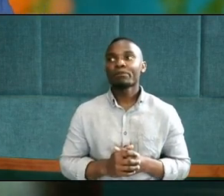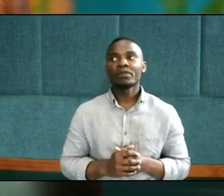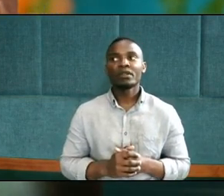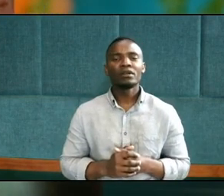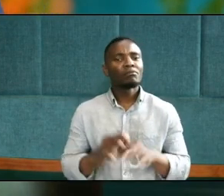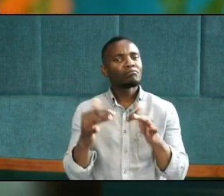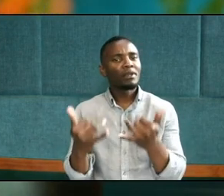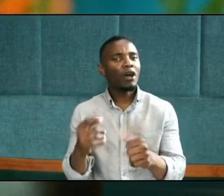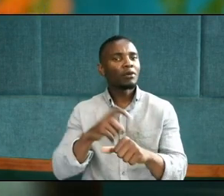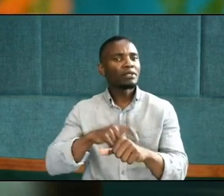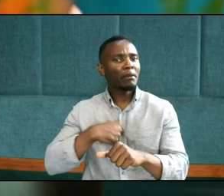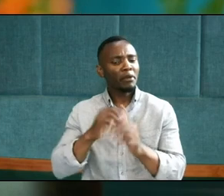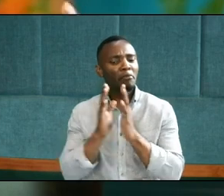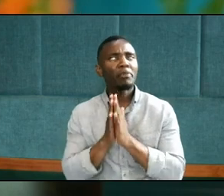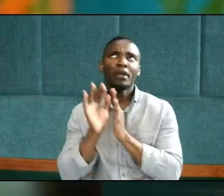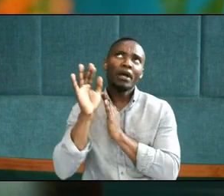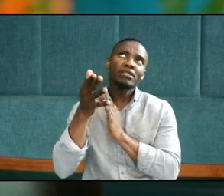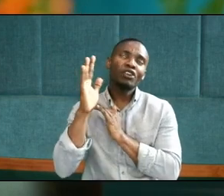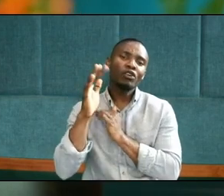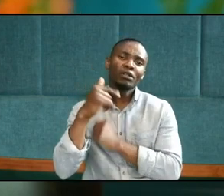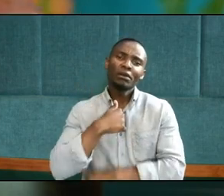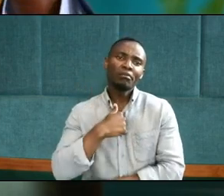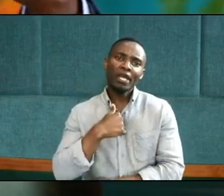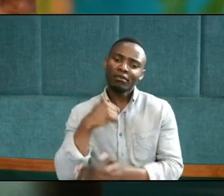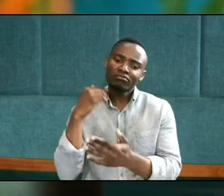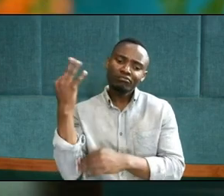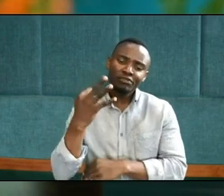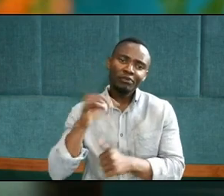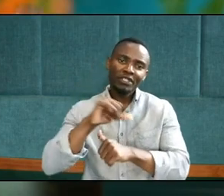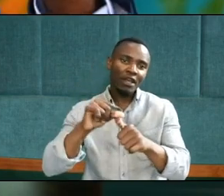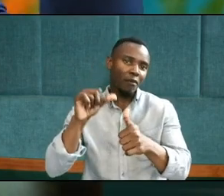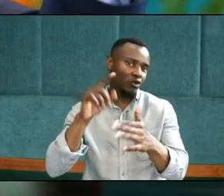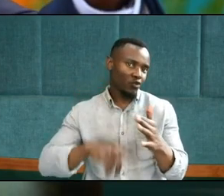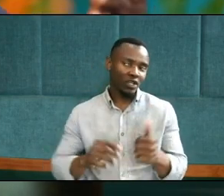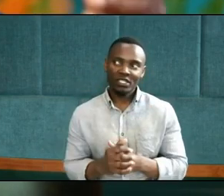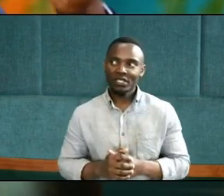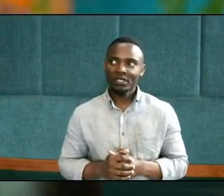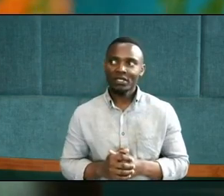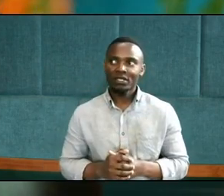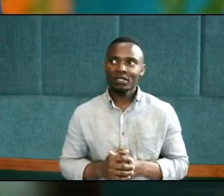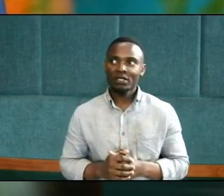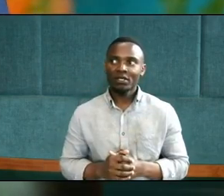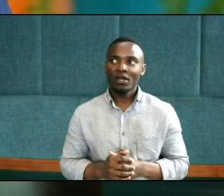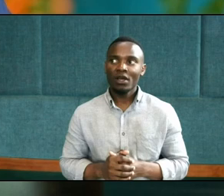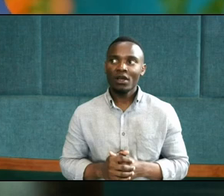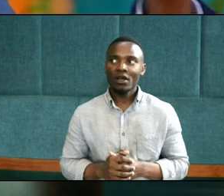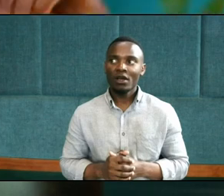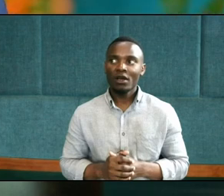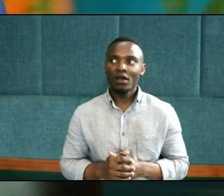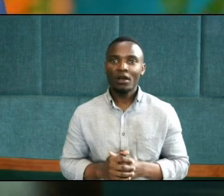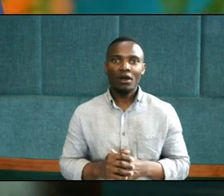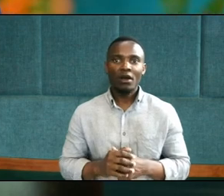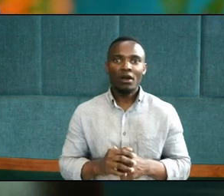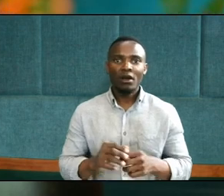now praying and asking God, what do you want me to say to the people, that my old members and also the